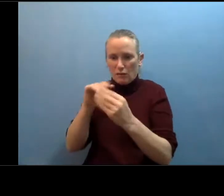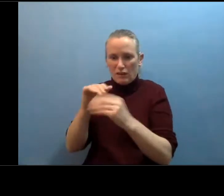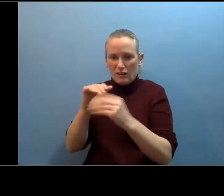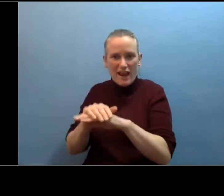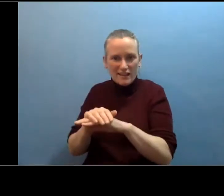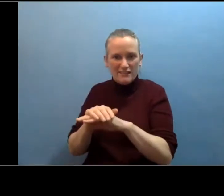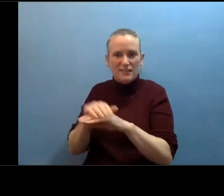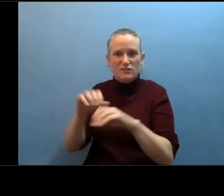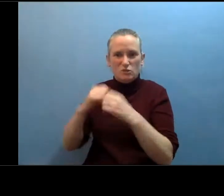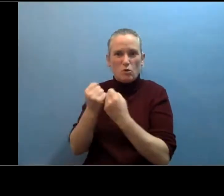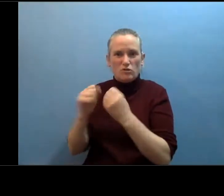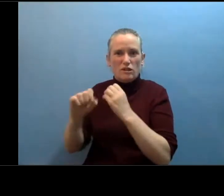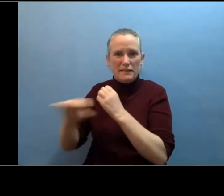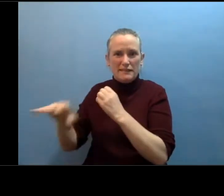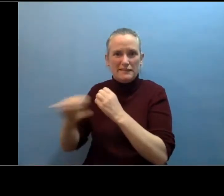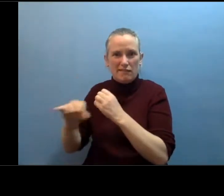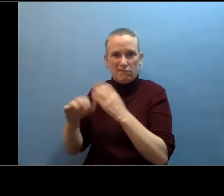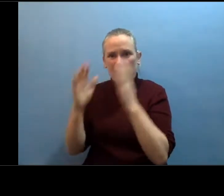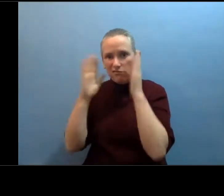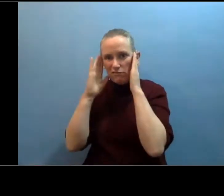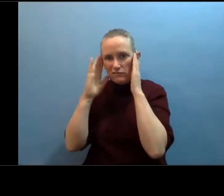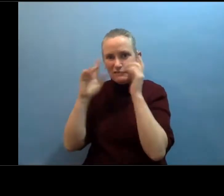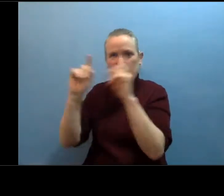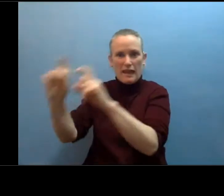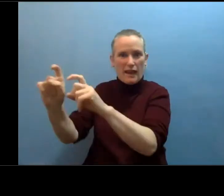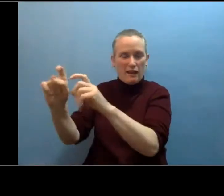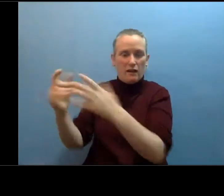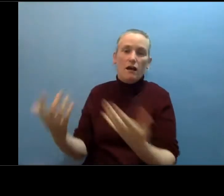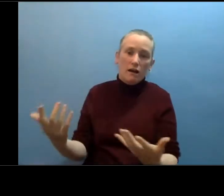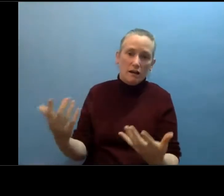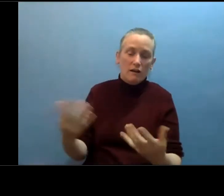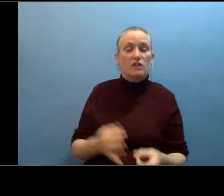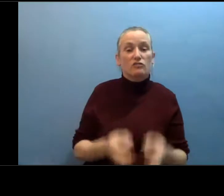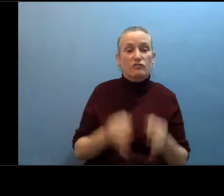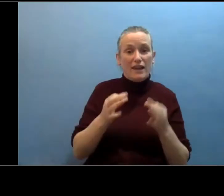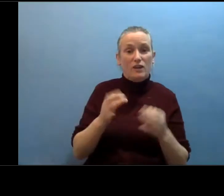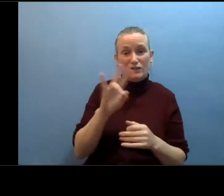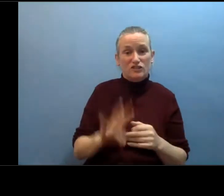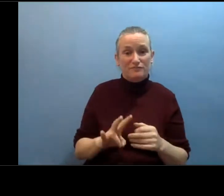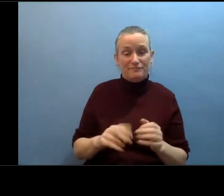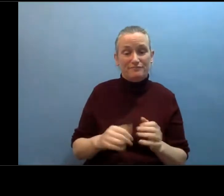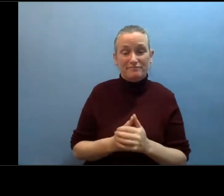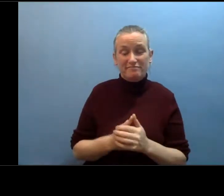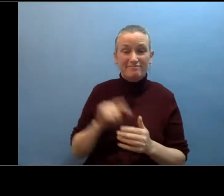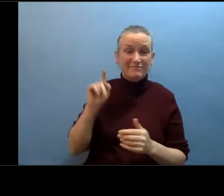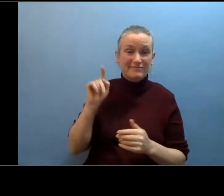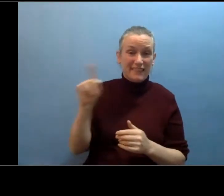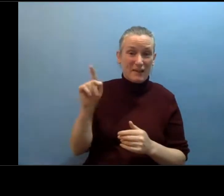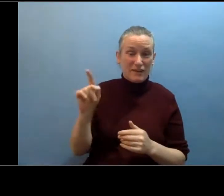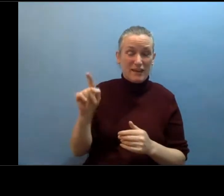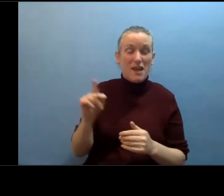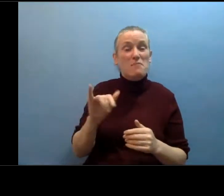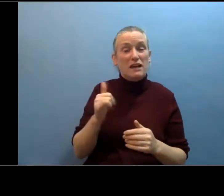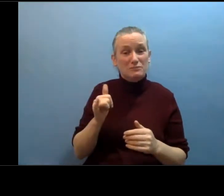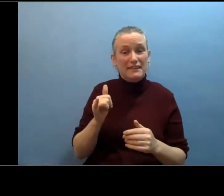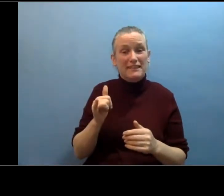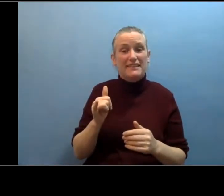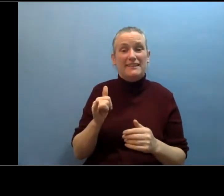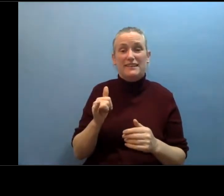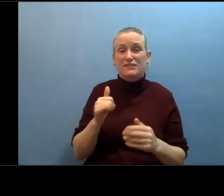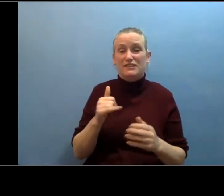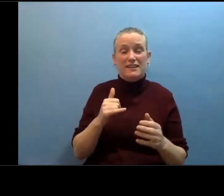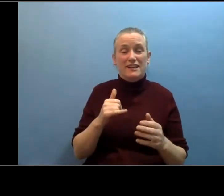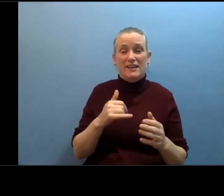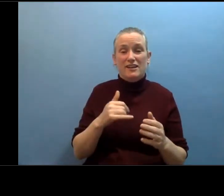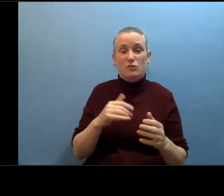That's a great question, and I think possibly one that you would be asking even without technology being in the picture, in